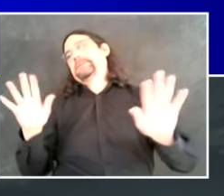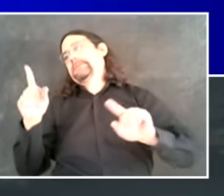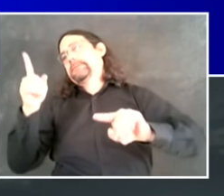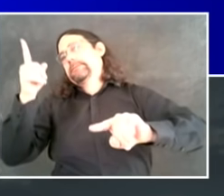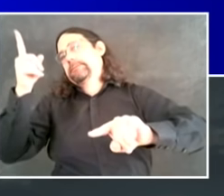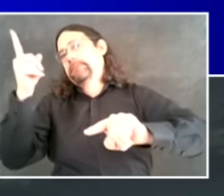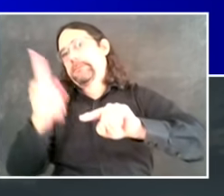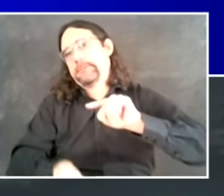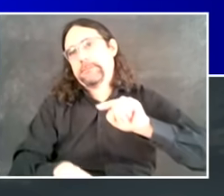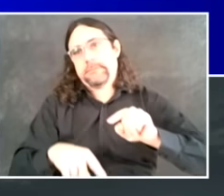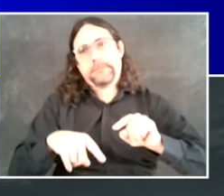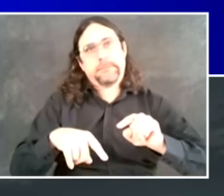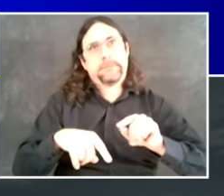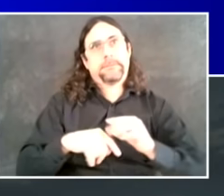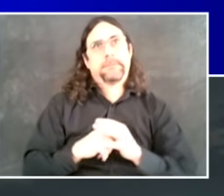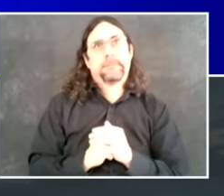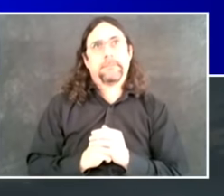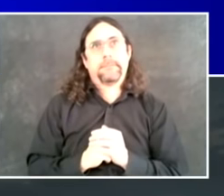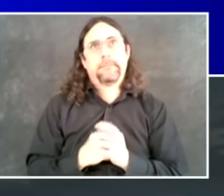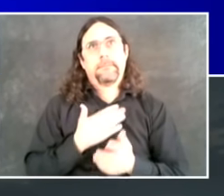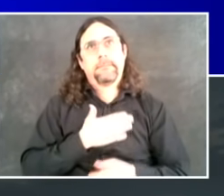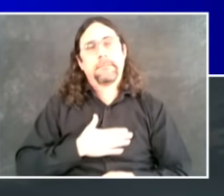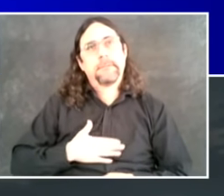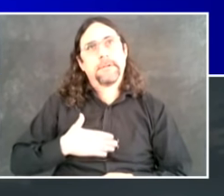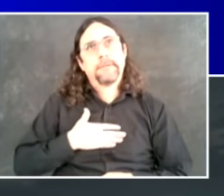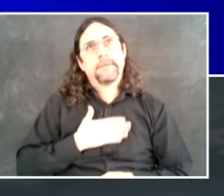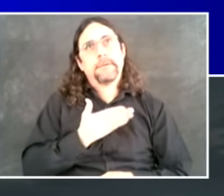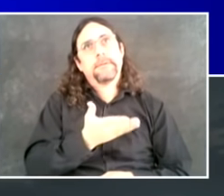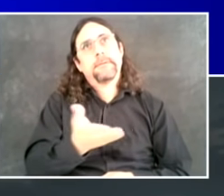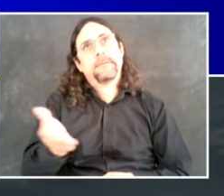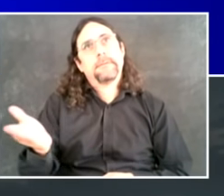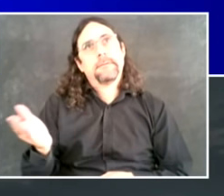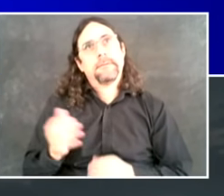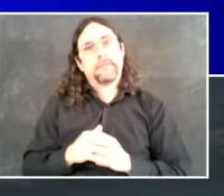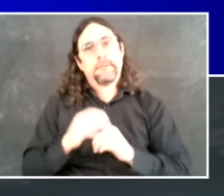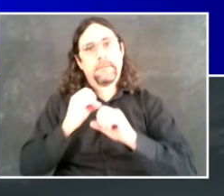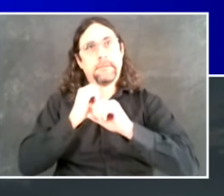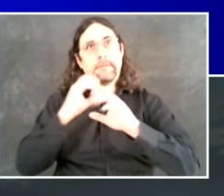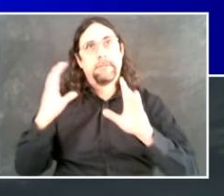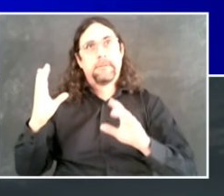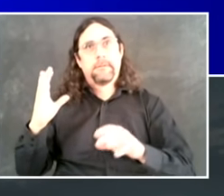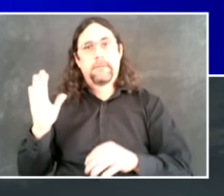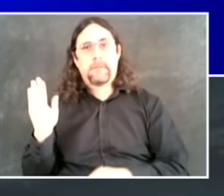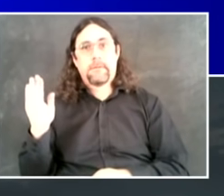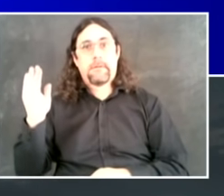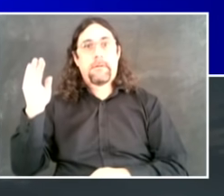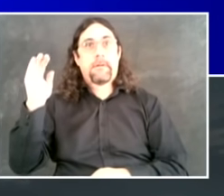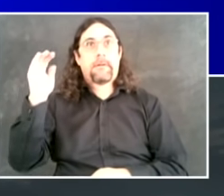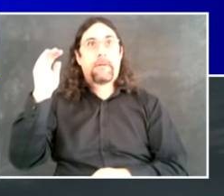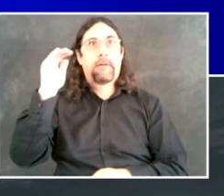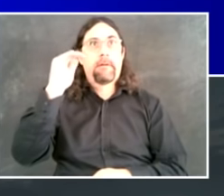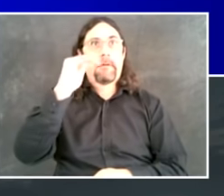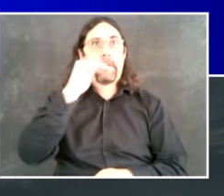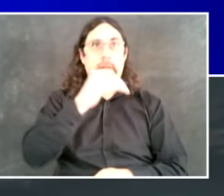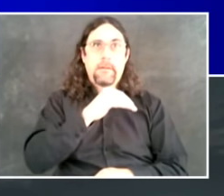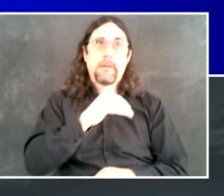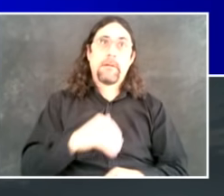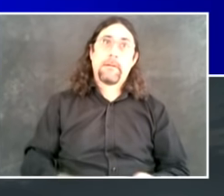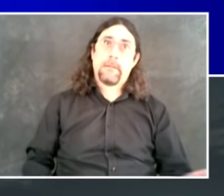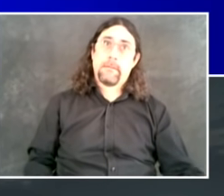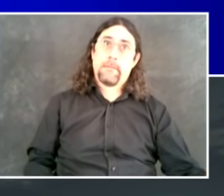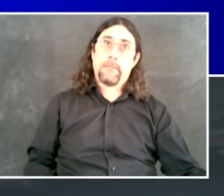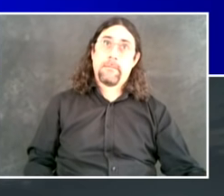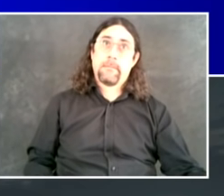in your mind, and think about that's the thing you do not want. We cannot afford a boomerang with this disease in this